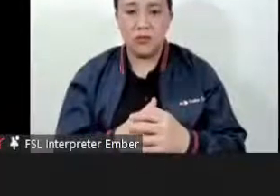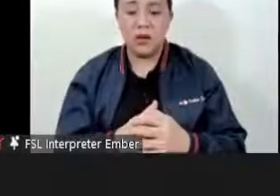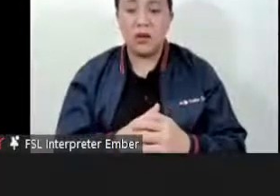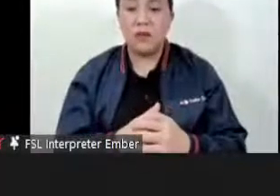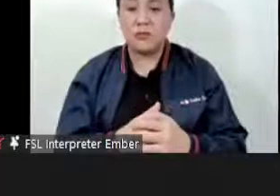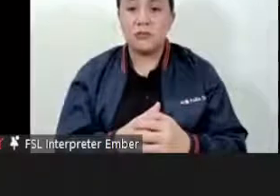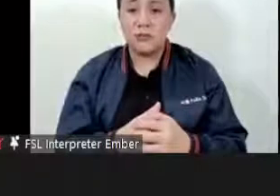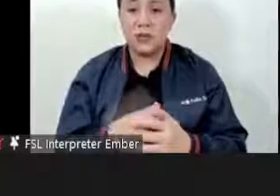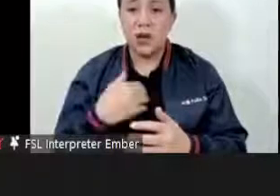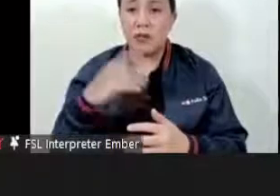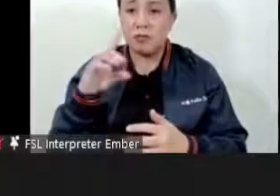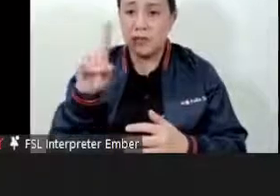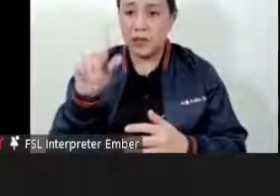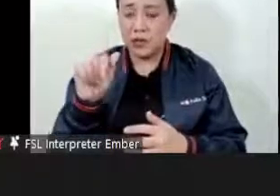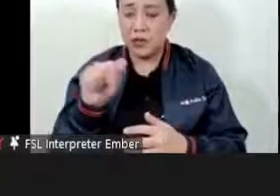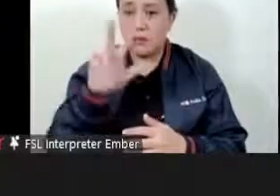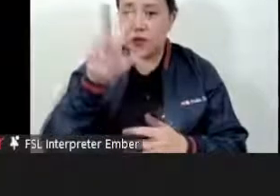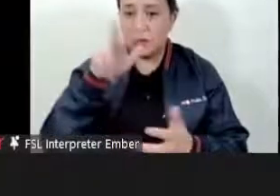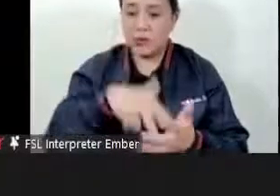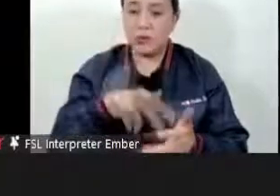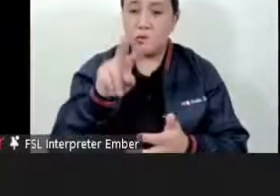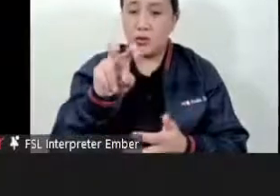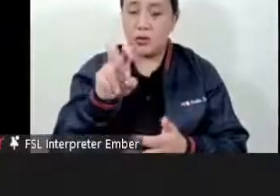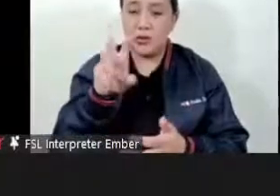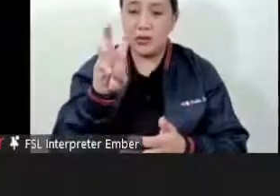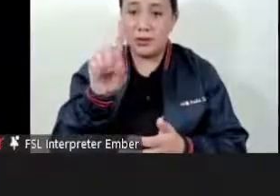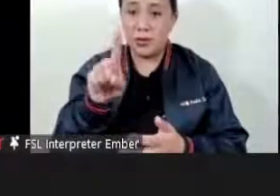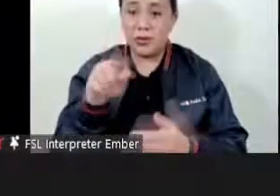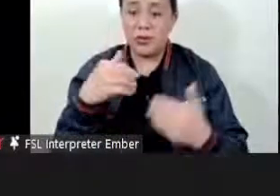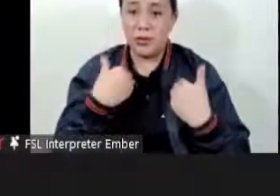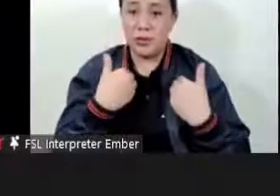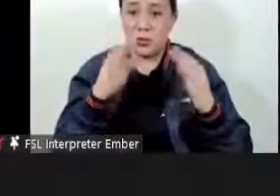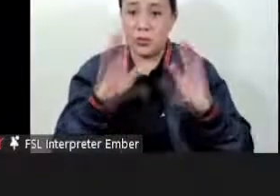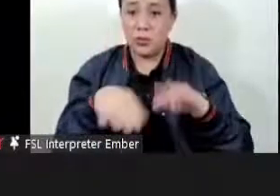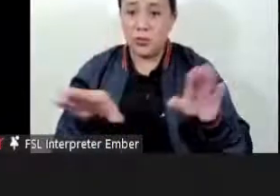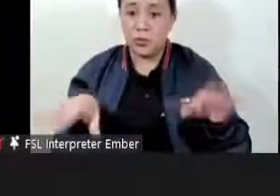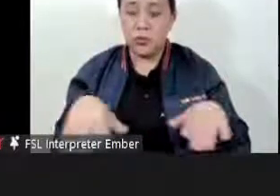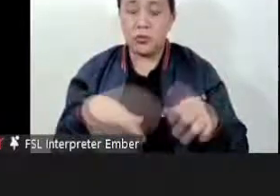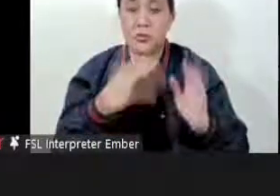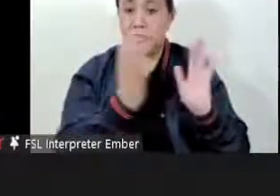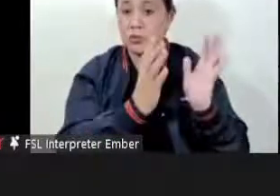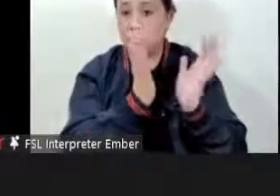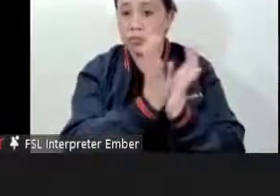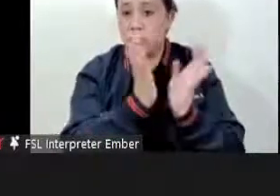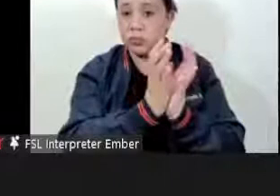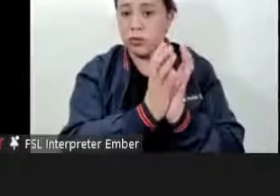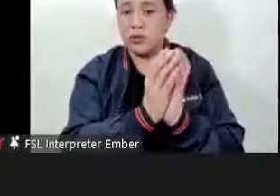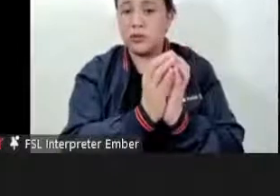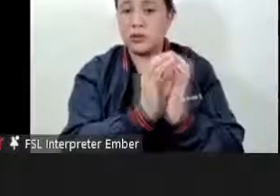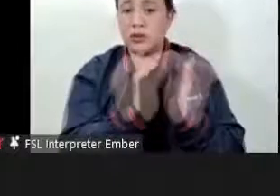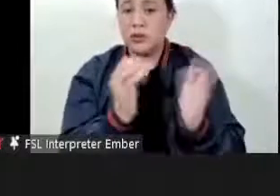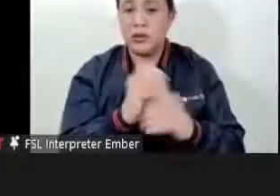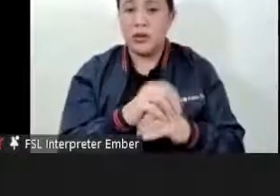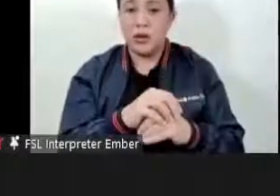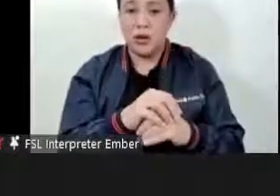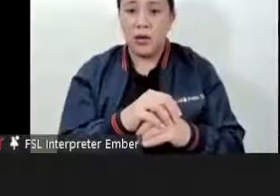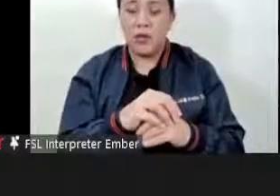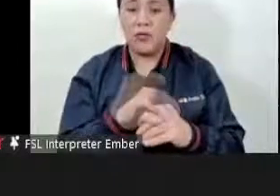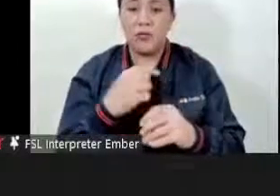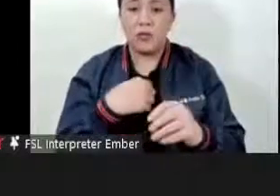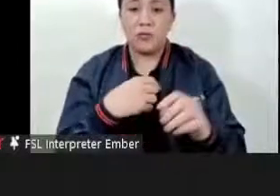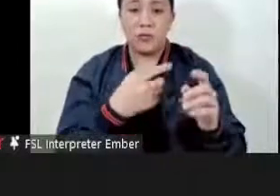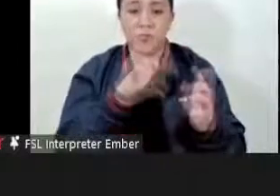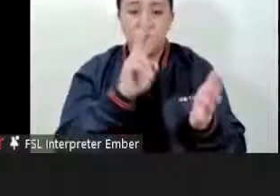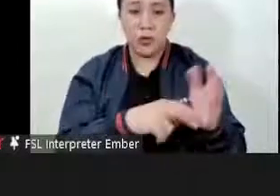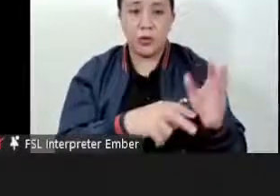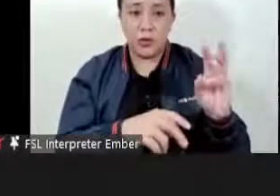that 3,261 young children served by the DSWD's 11 RSCCs from